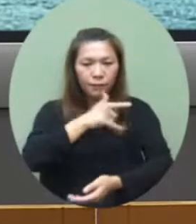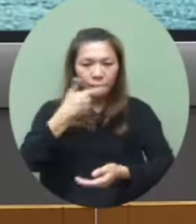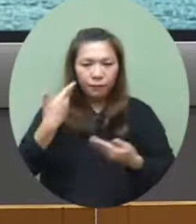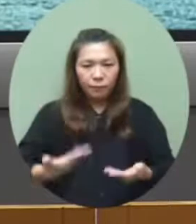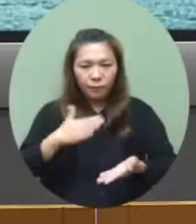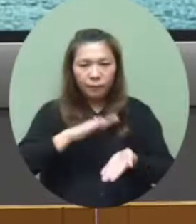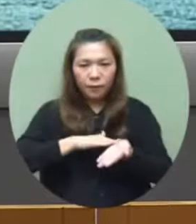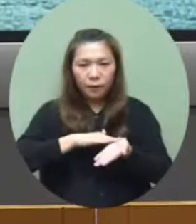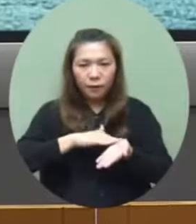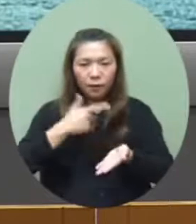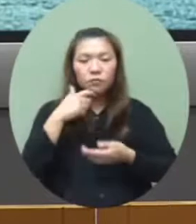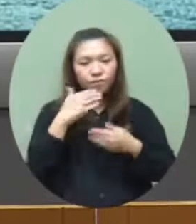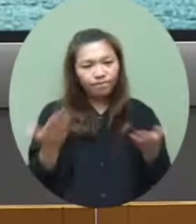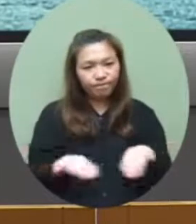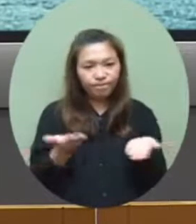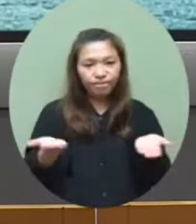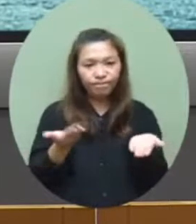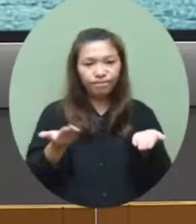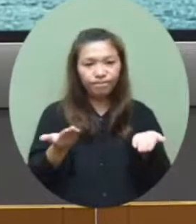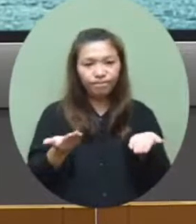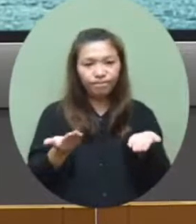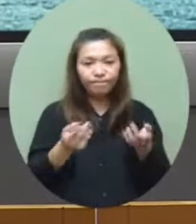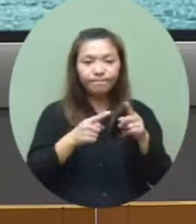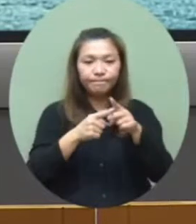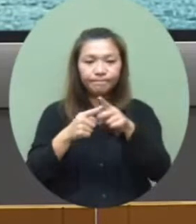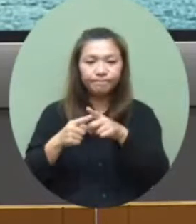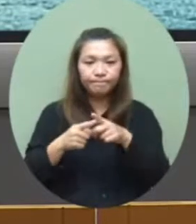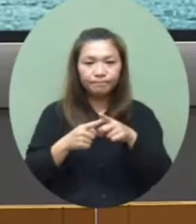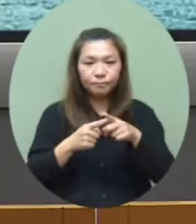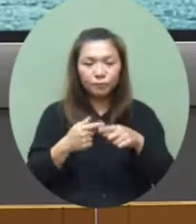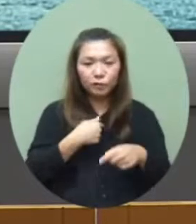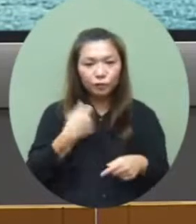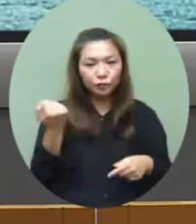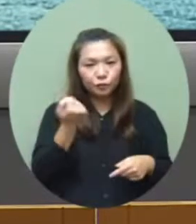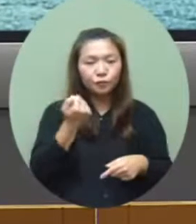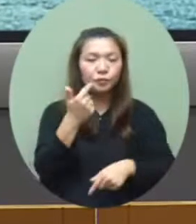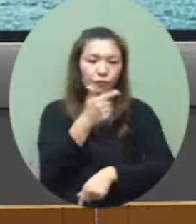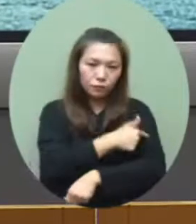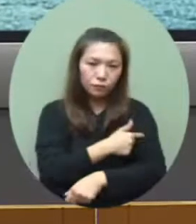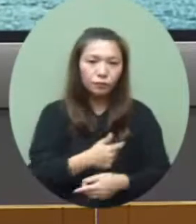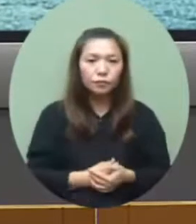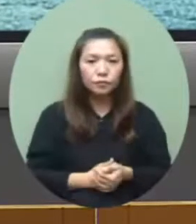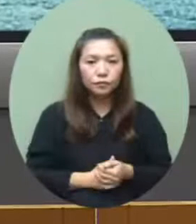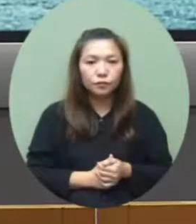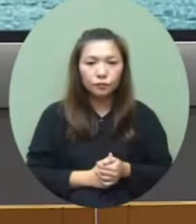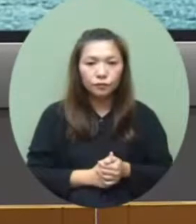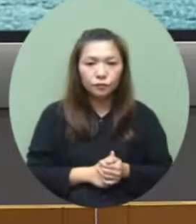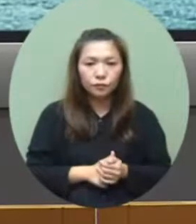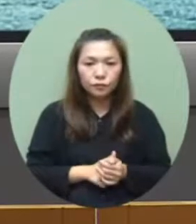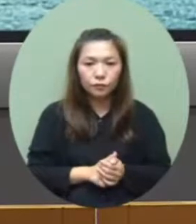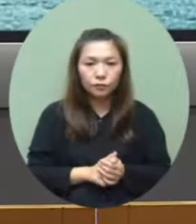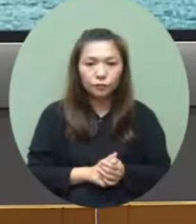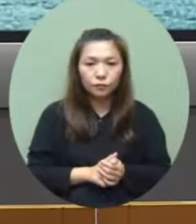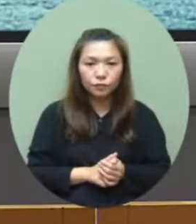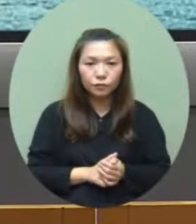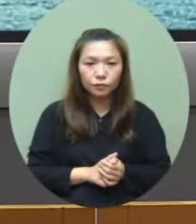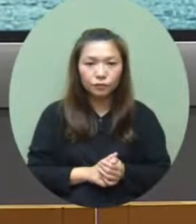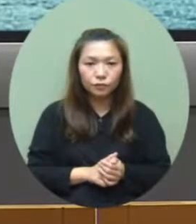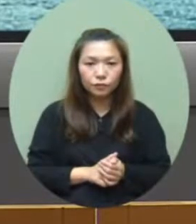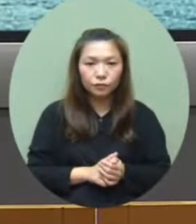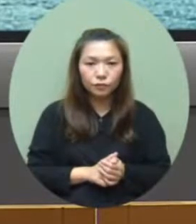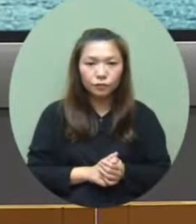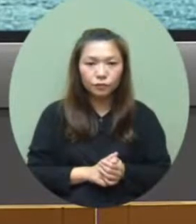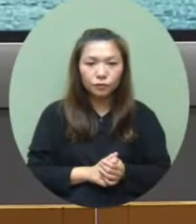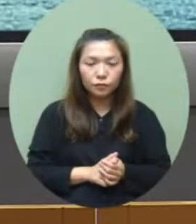the vaccination as recommended as soon as possible in case this subvariants becomes more prevalent in Hong